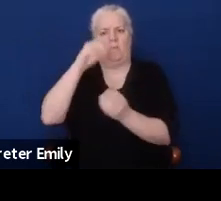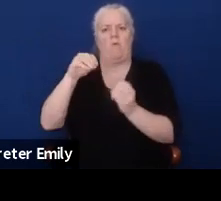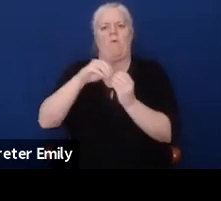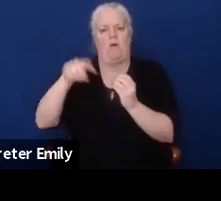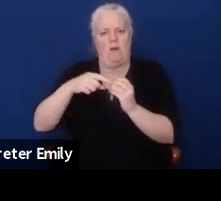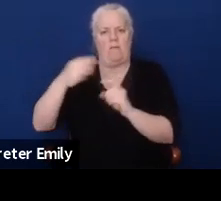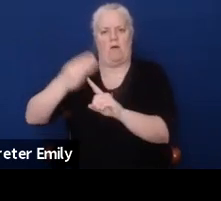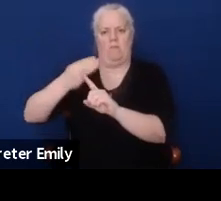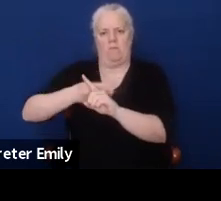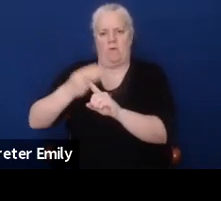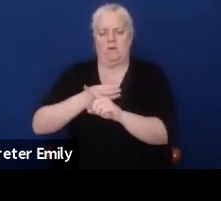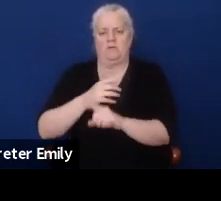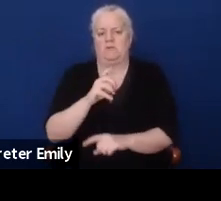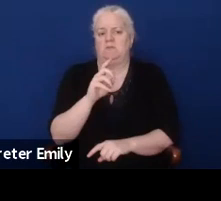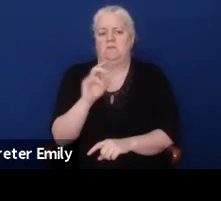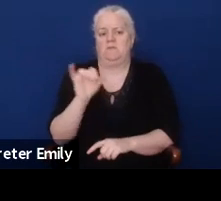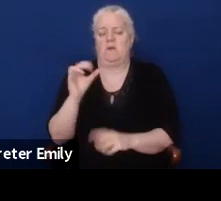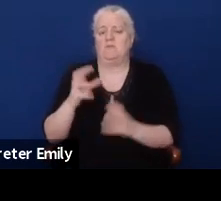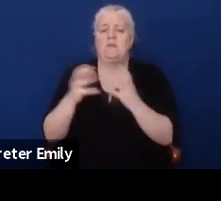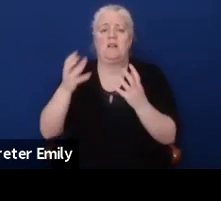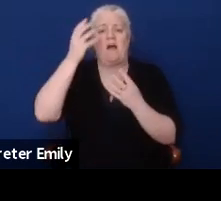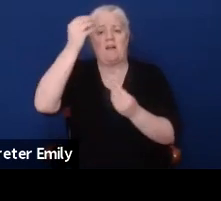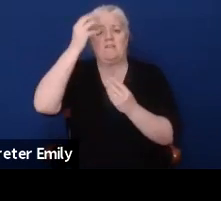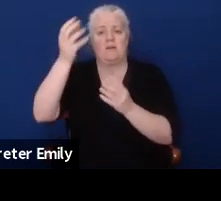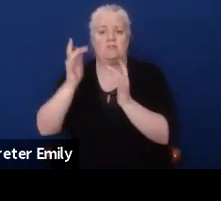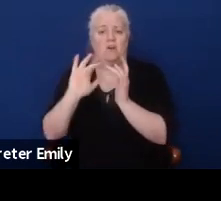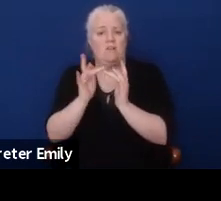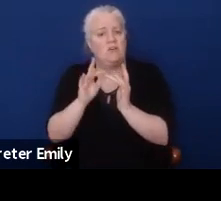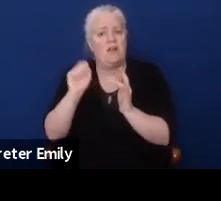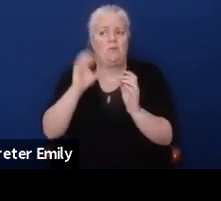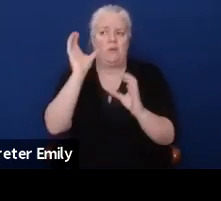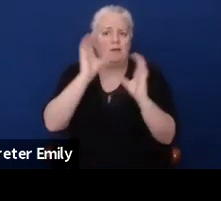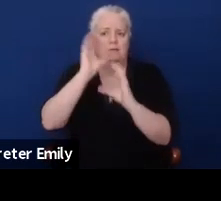a lot of information also on the internet that you can get.